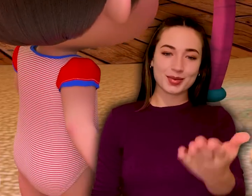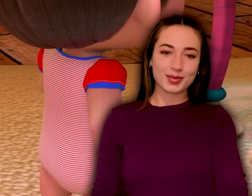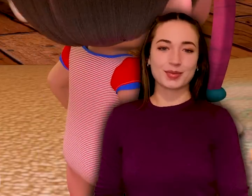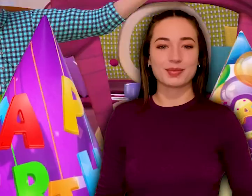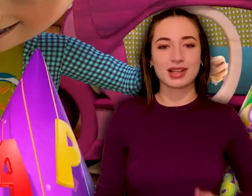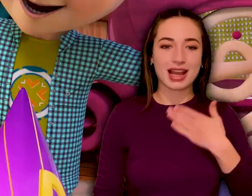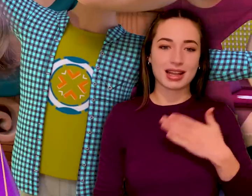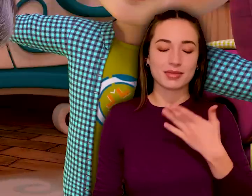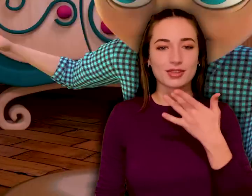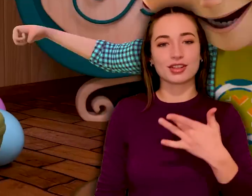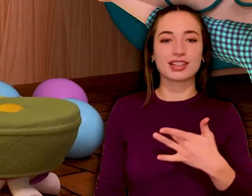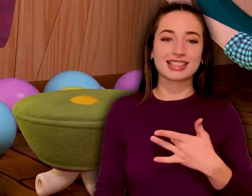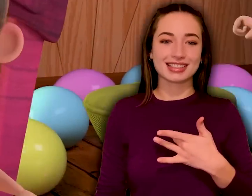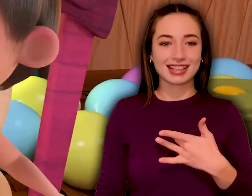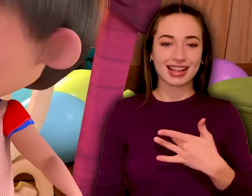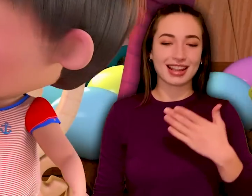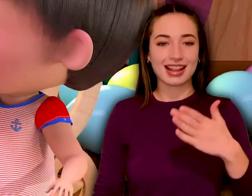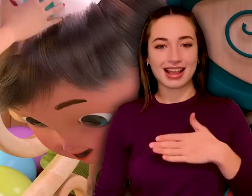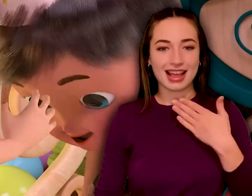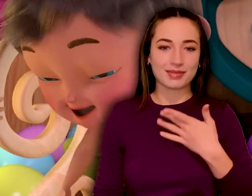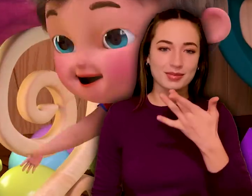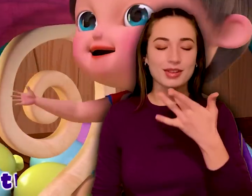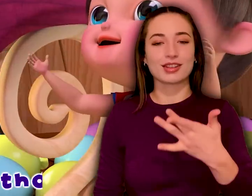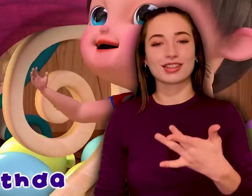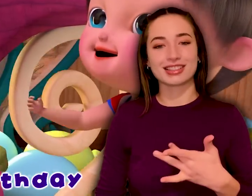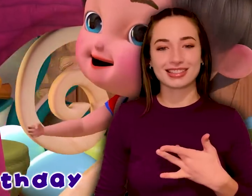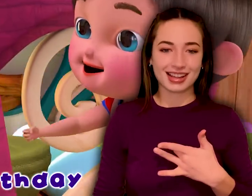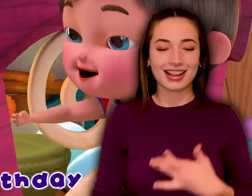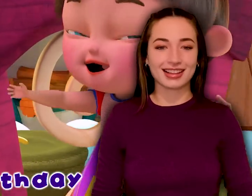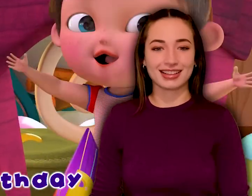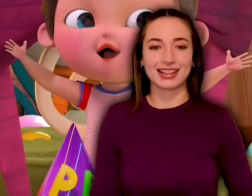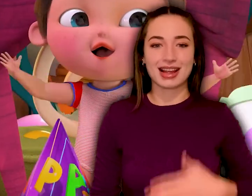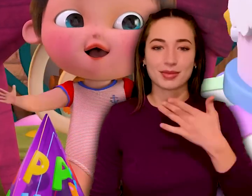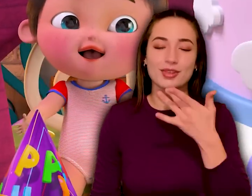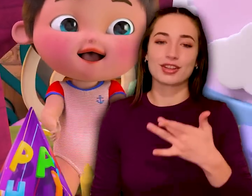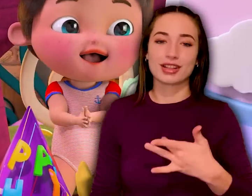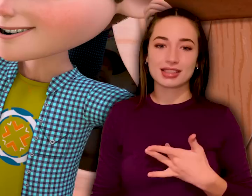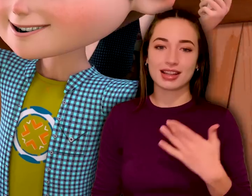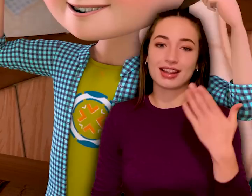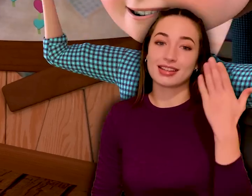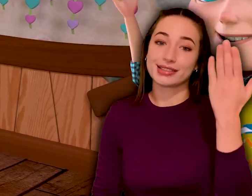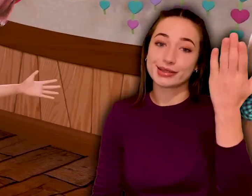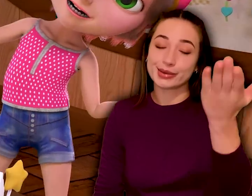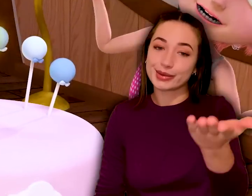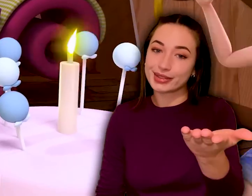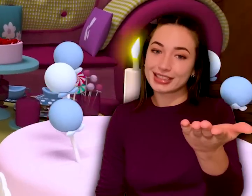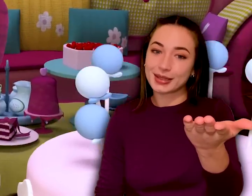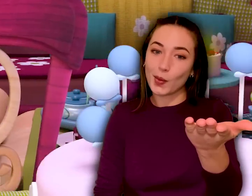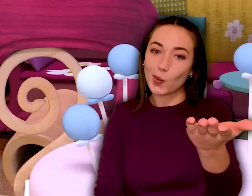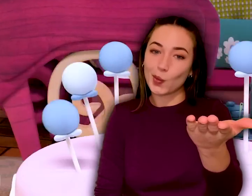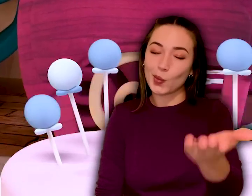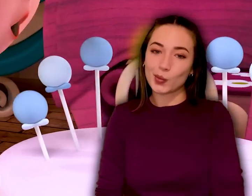you happy birthday happy birthday happy birthday